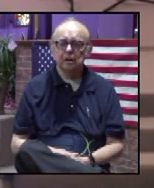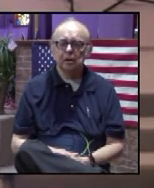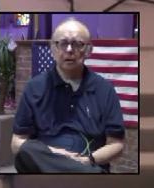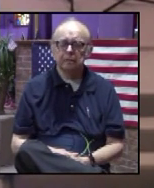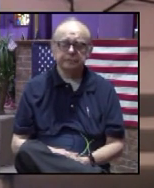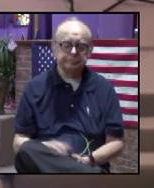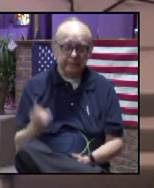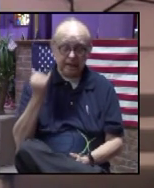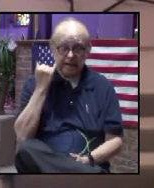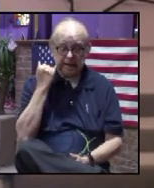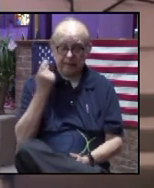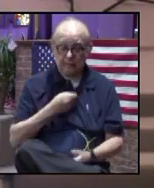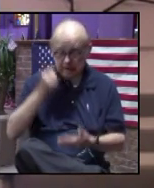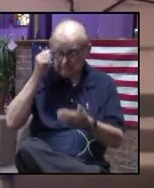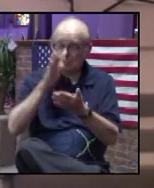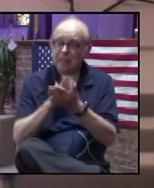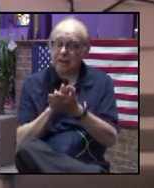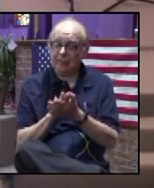If we believe.